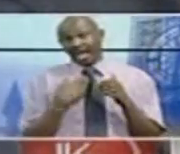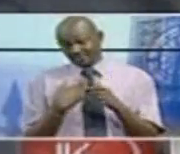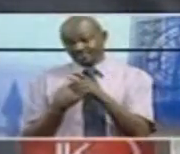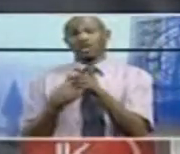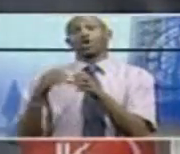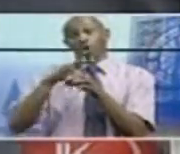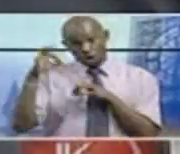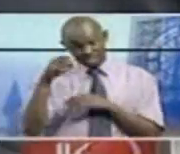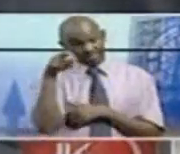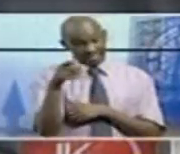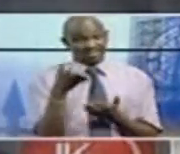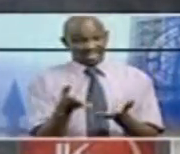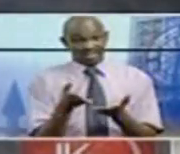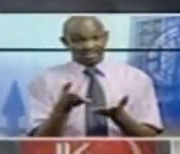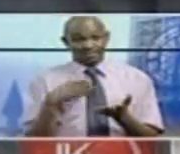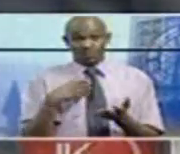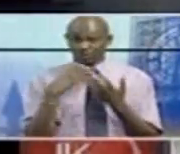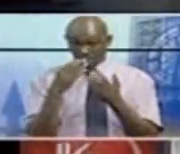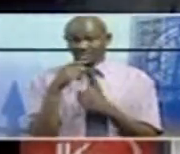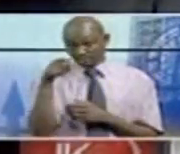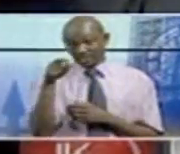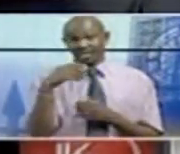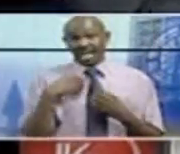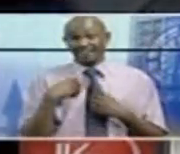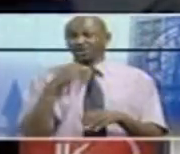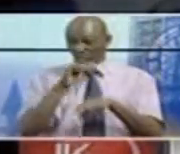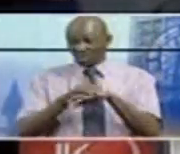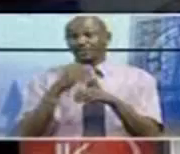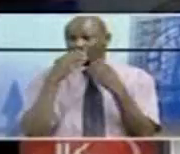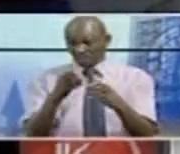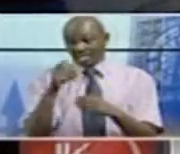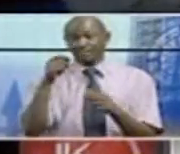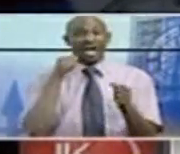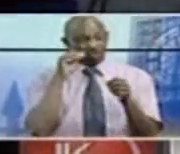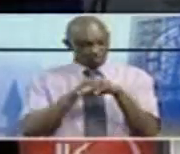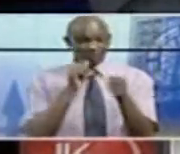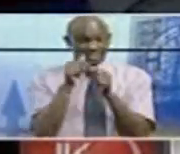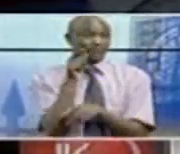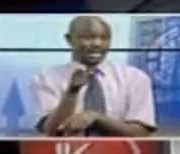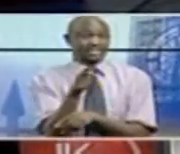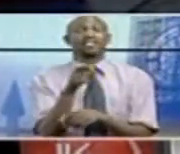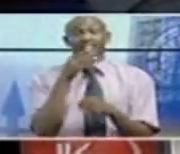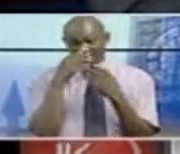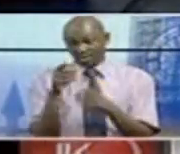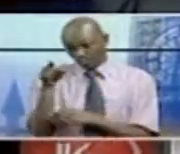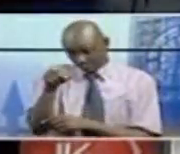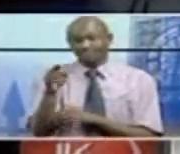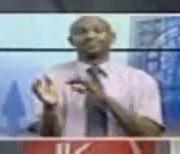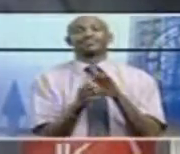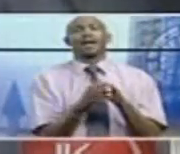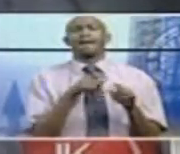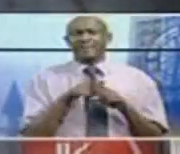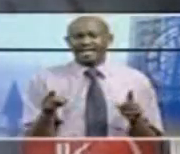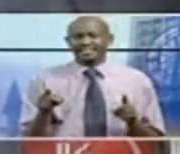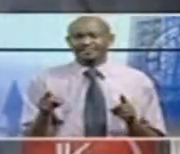court coalition. And I want to thank Jakoyo because he put a very good fight for that. However, we